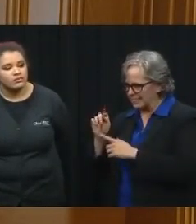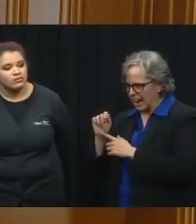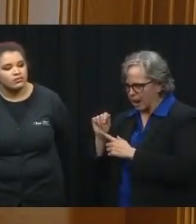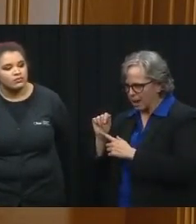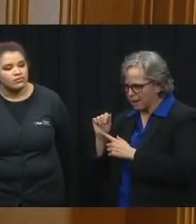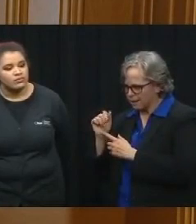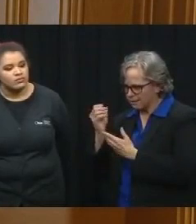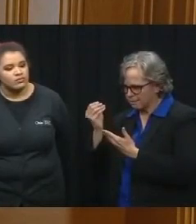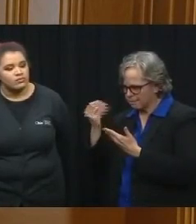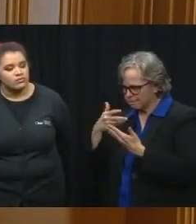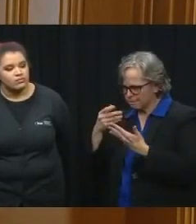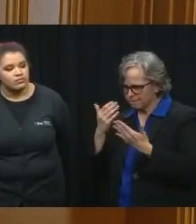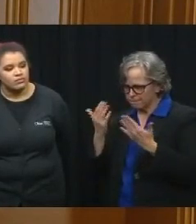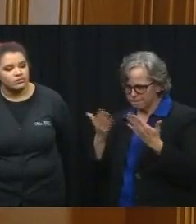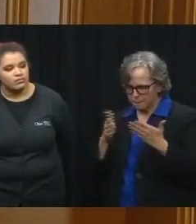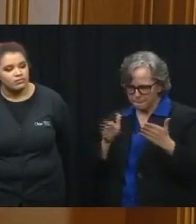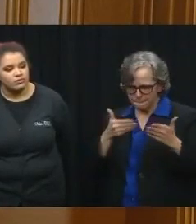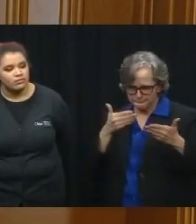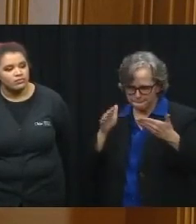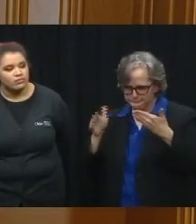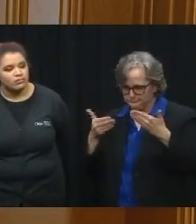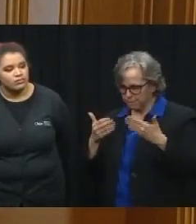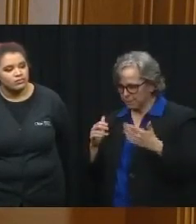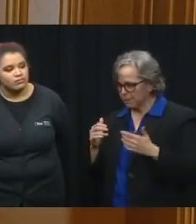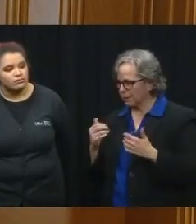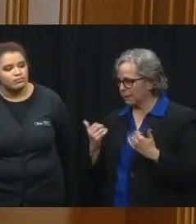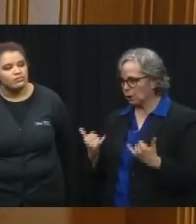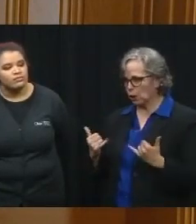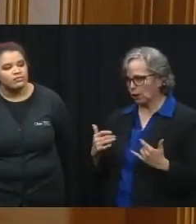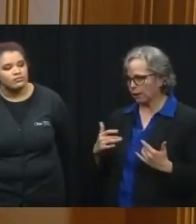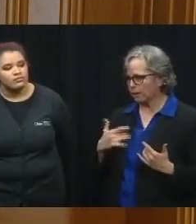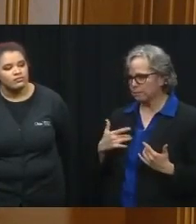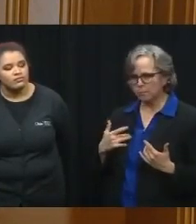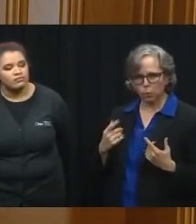at this point in the progress of this